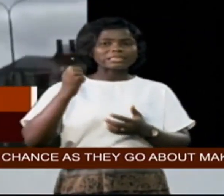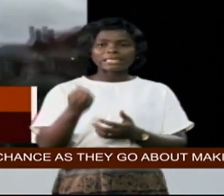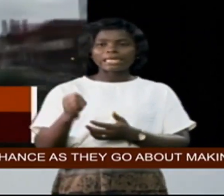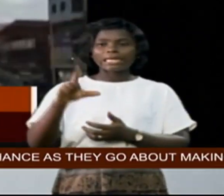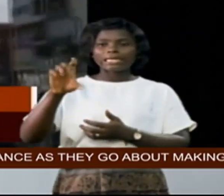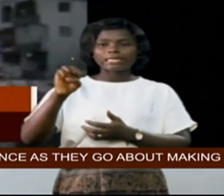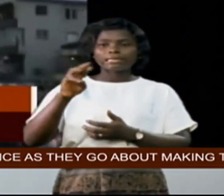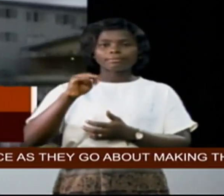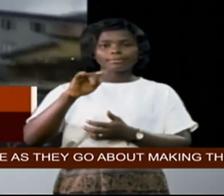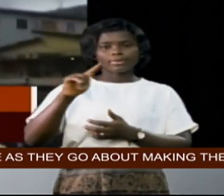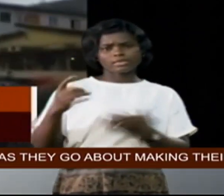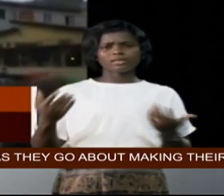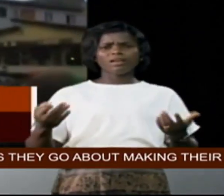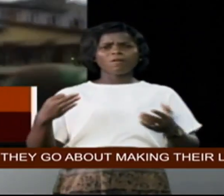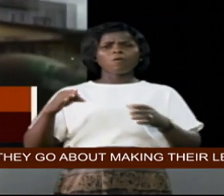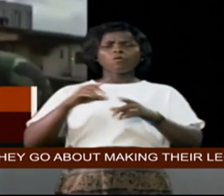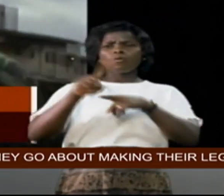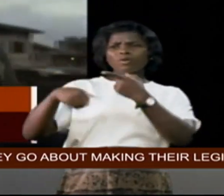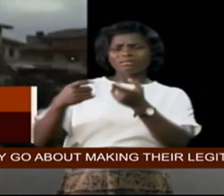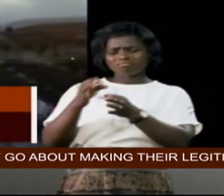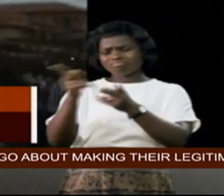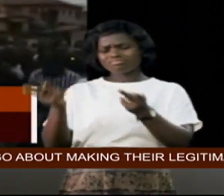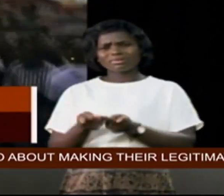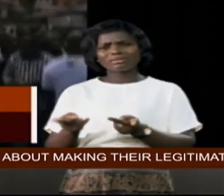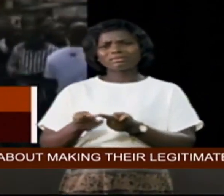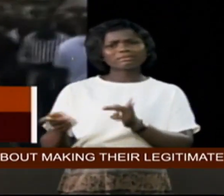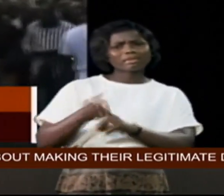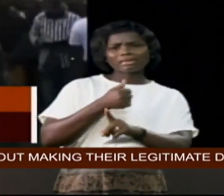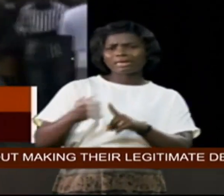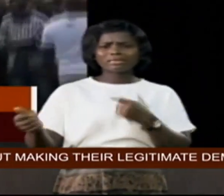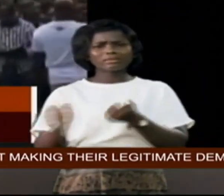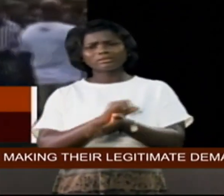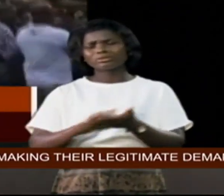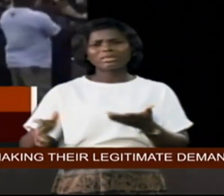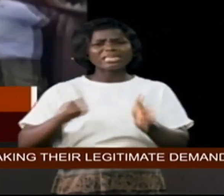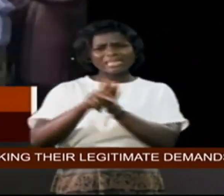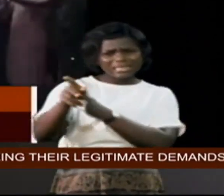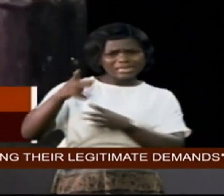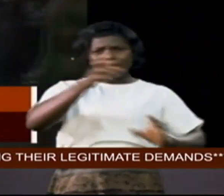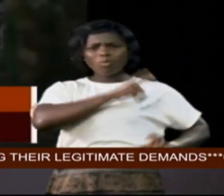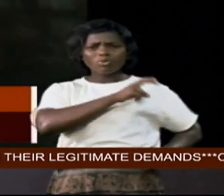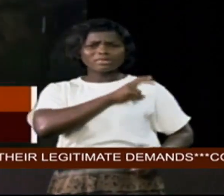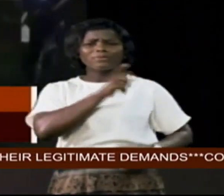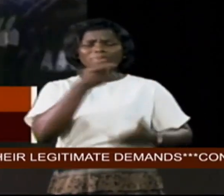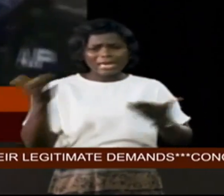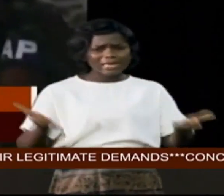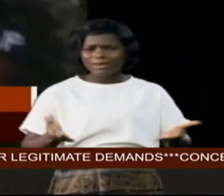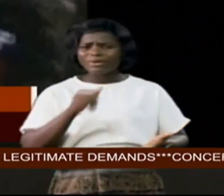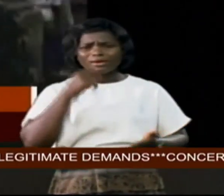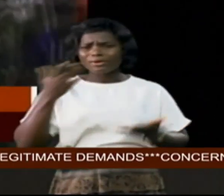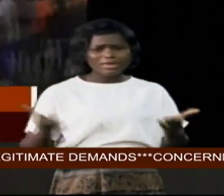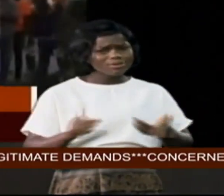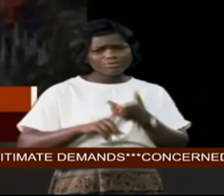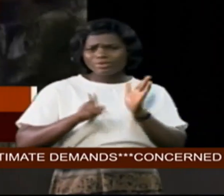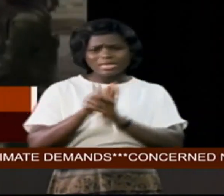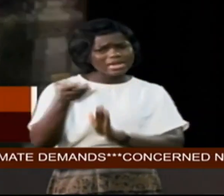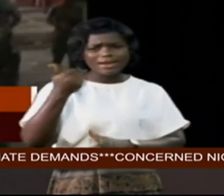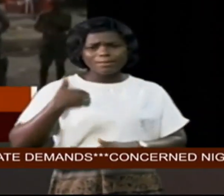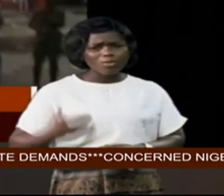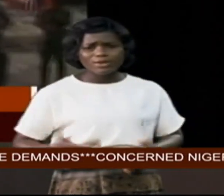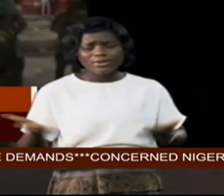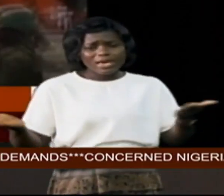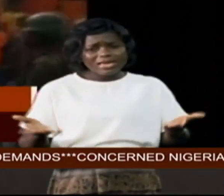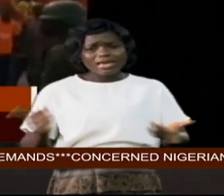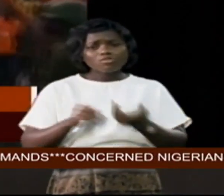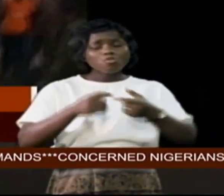are now bombing places and doing things, killing policemen. We are here. We are not here to kill anybody. We are here